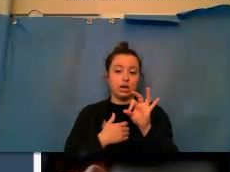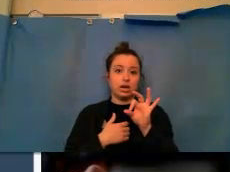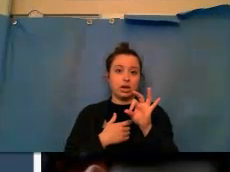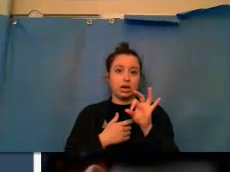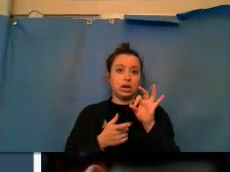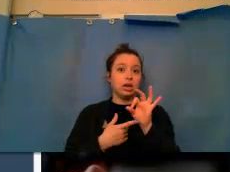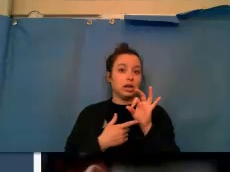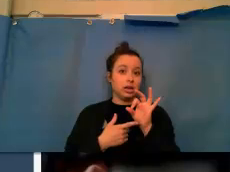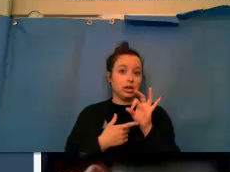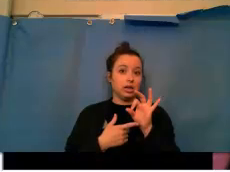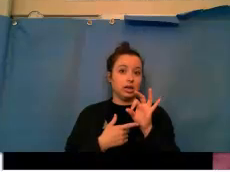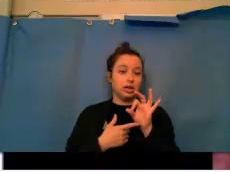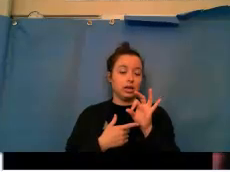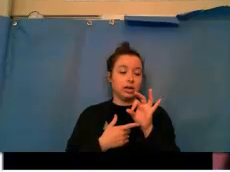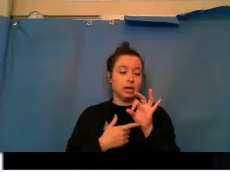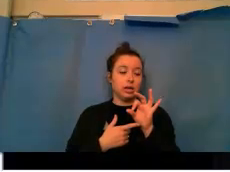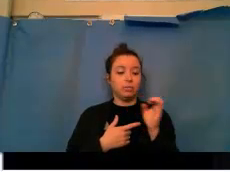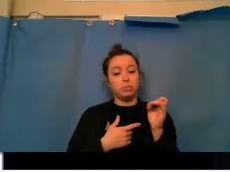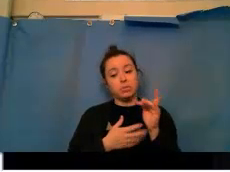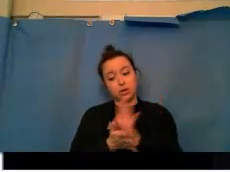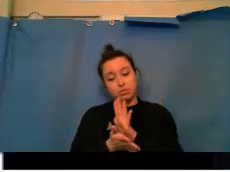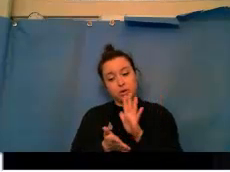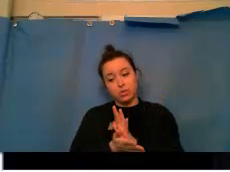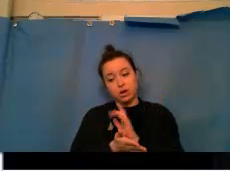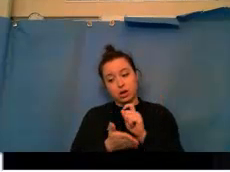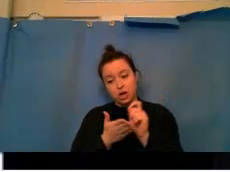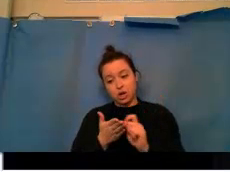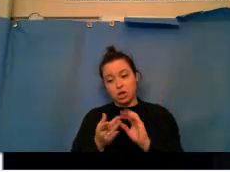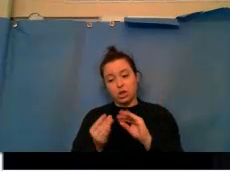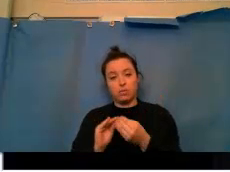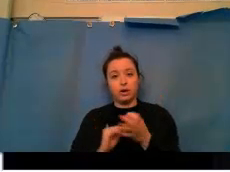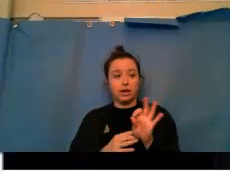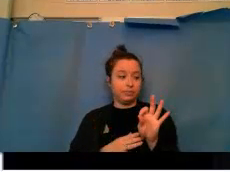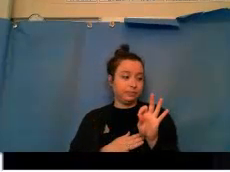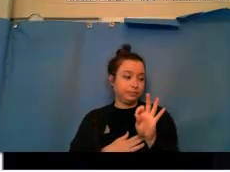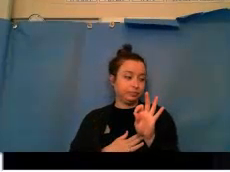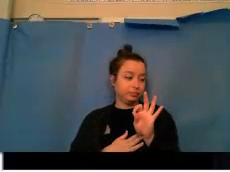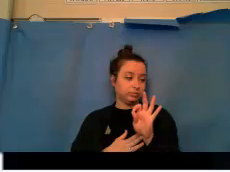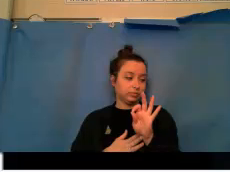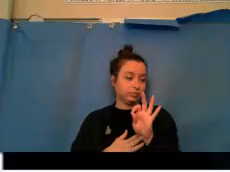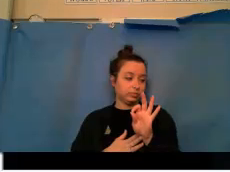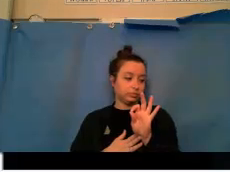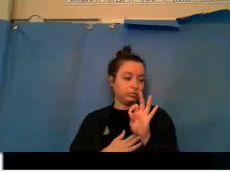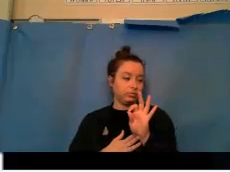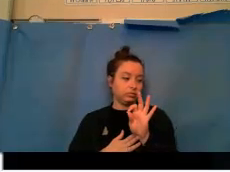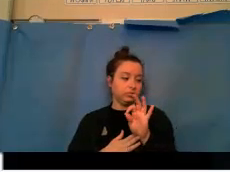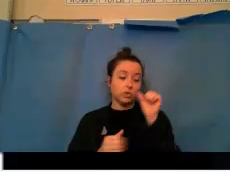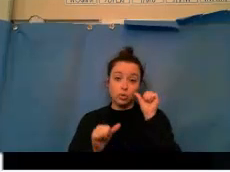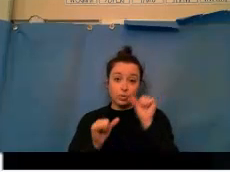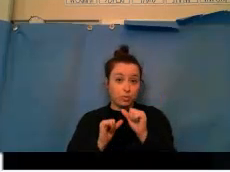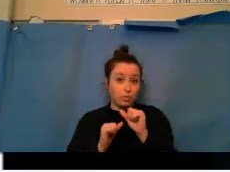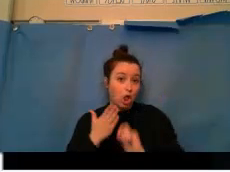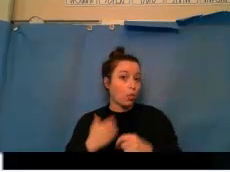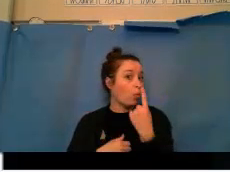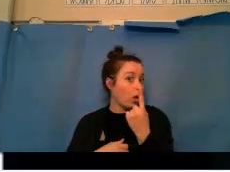9. So now I'm going to go back to my picture and find the number 9 and color that spot. Remember, only